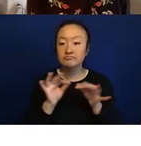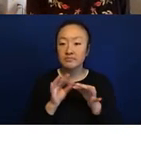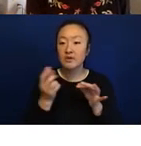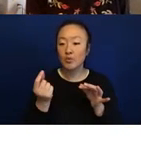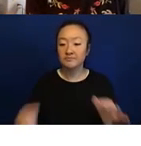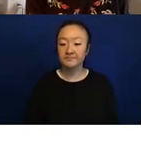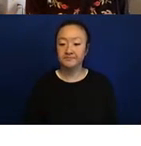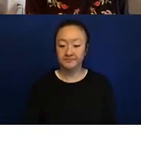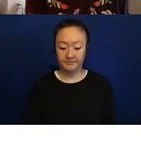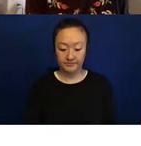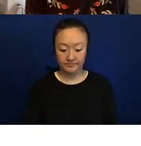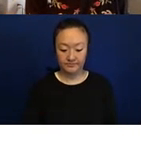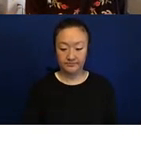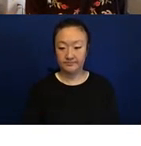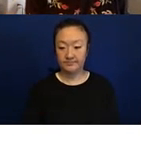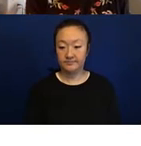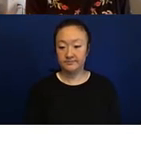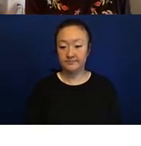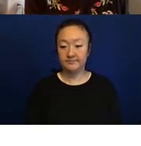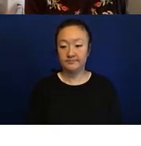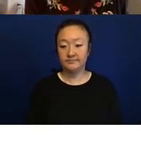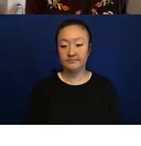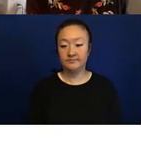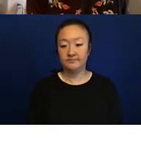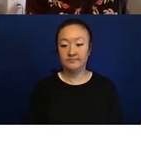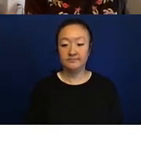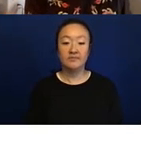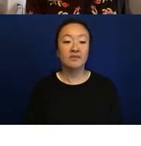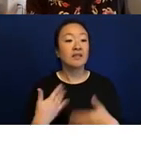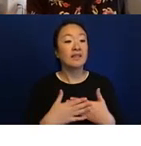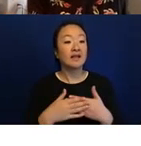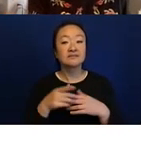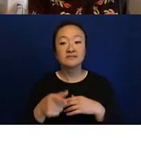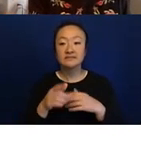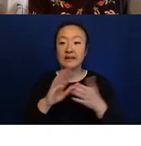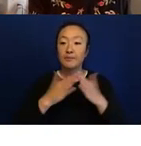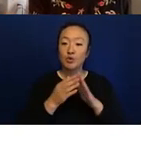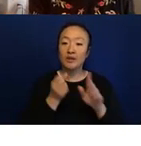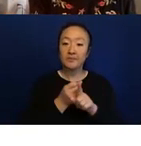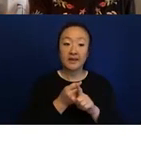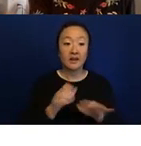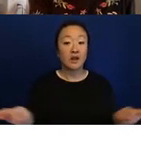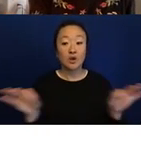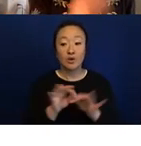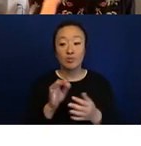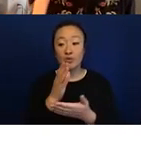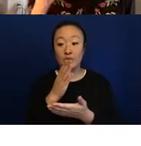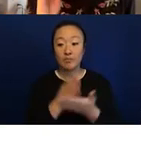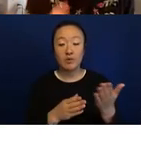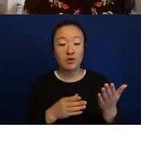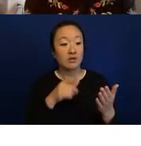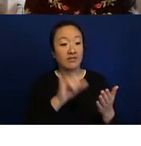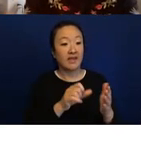Okay, the next part is community impact. So an important part of this fellowship is how